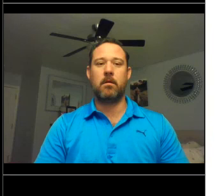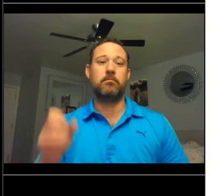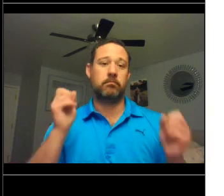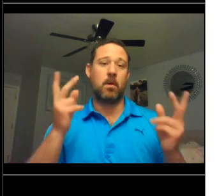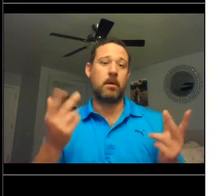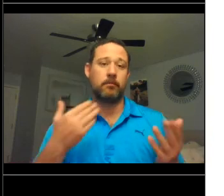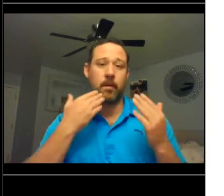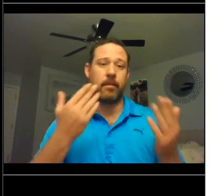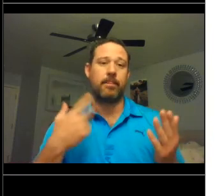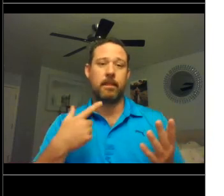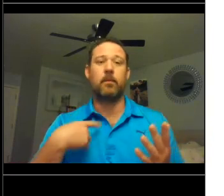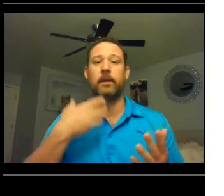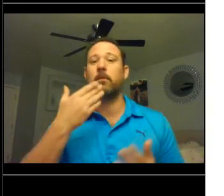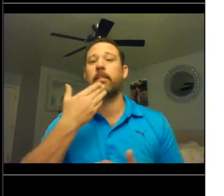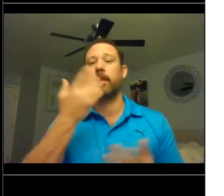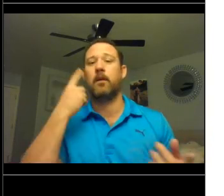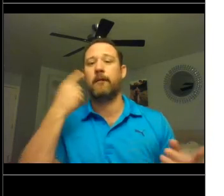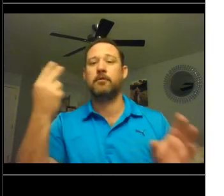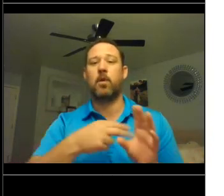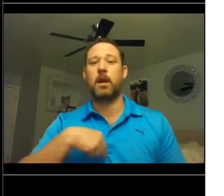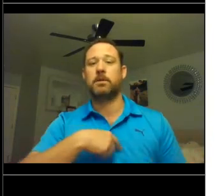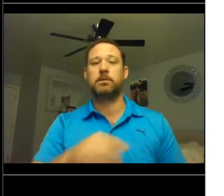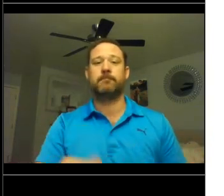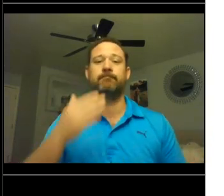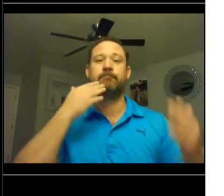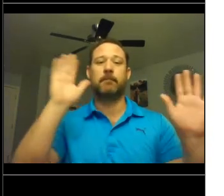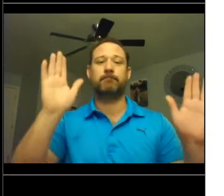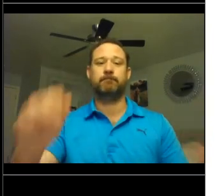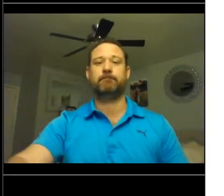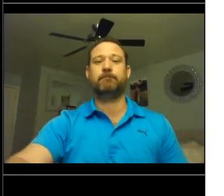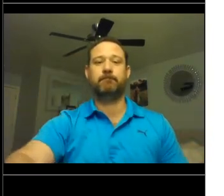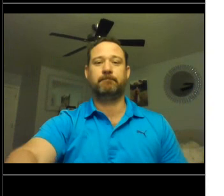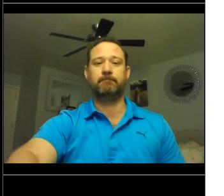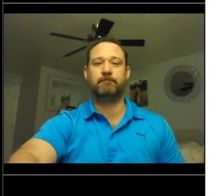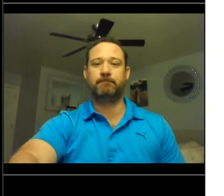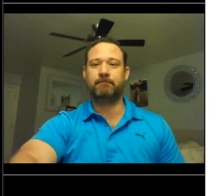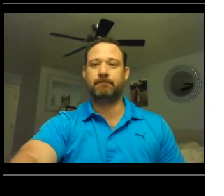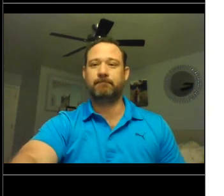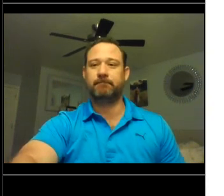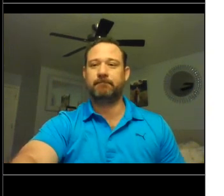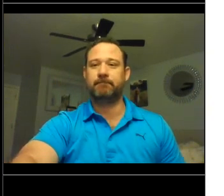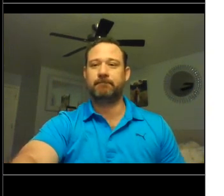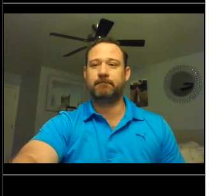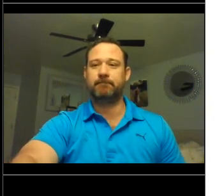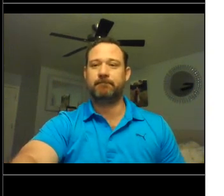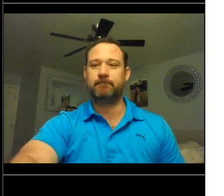end the webinar. Thanks, everyone. Thanks, Thank admin you. team, for your support.